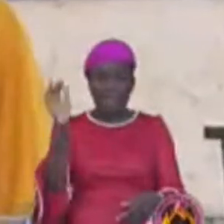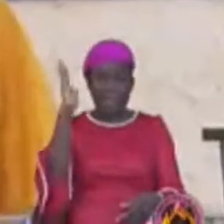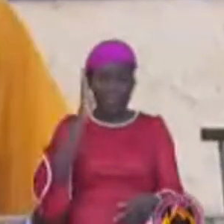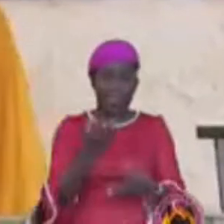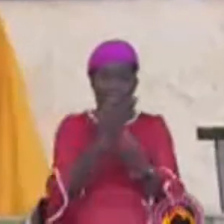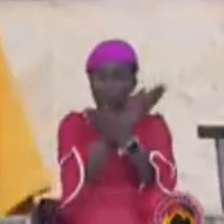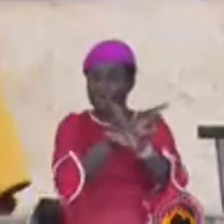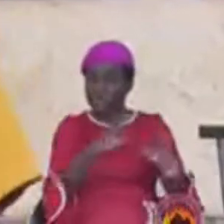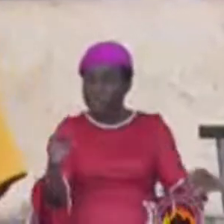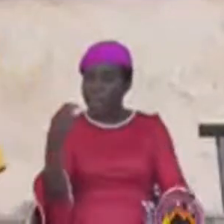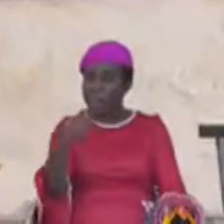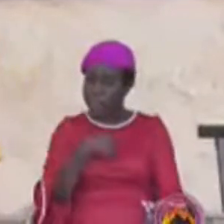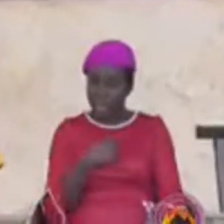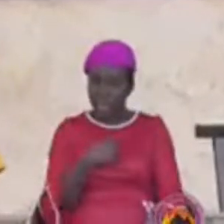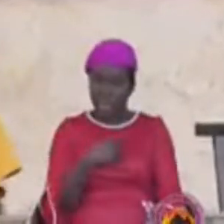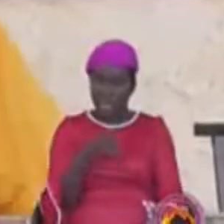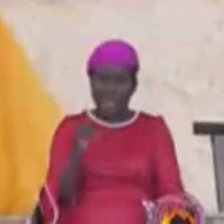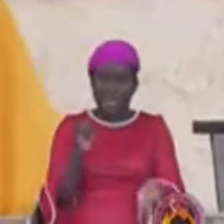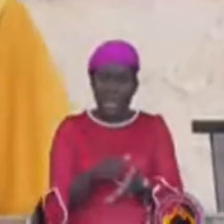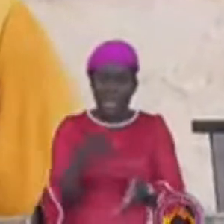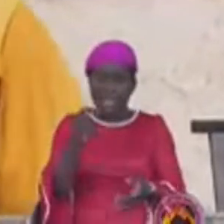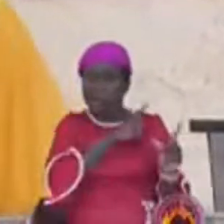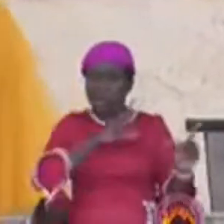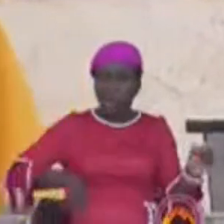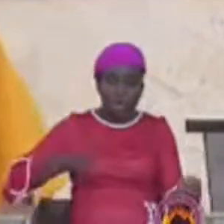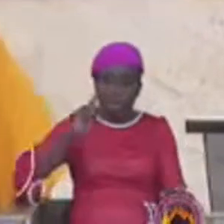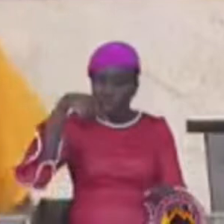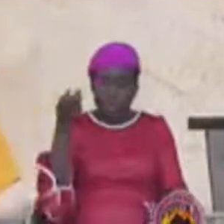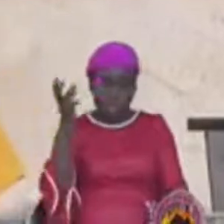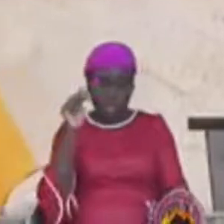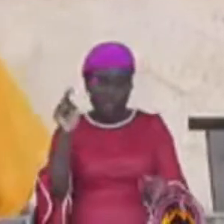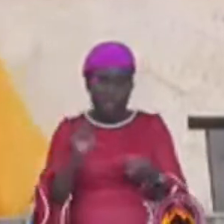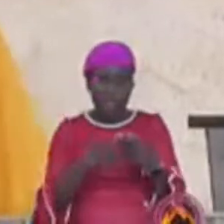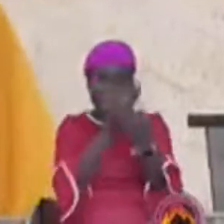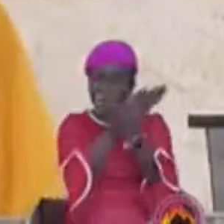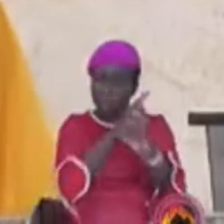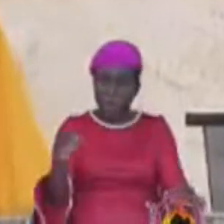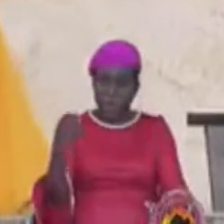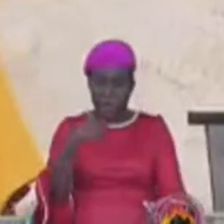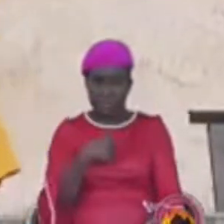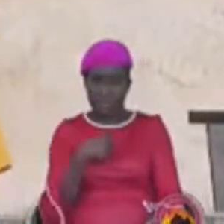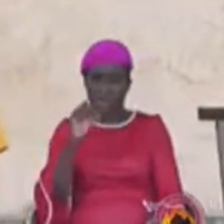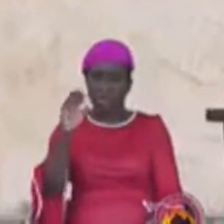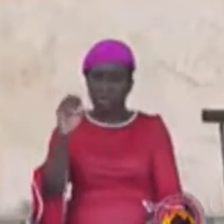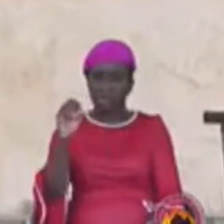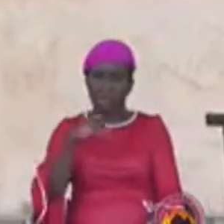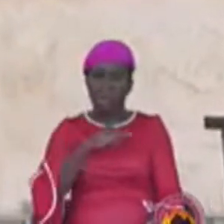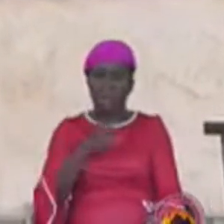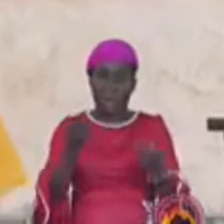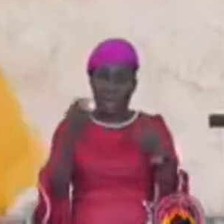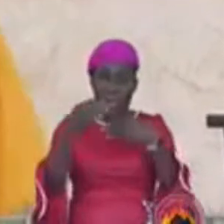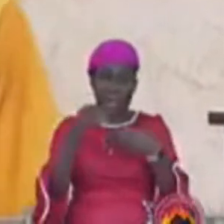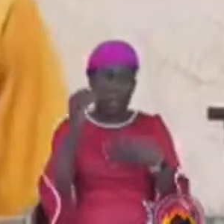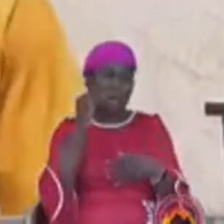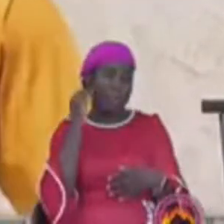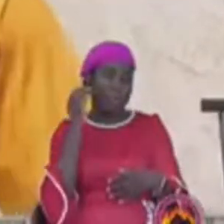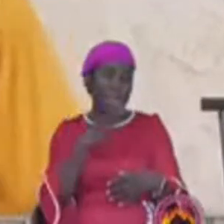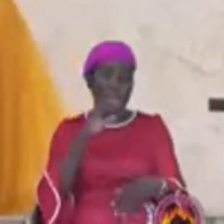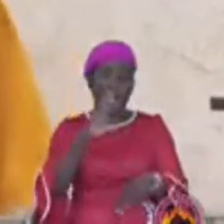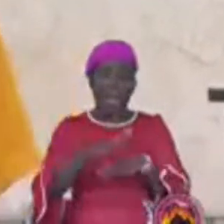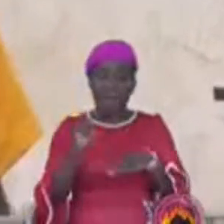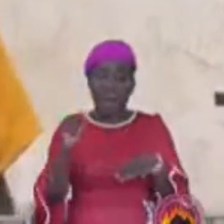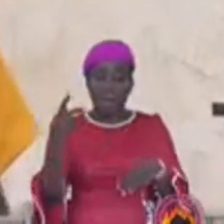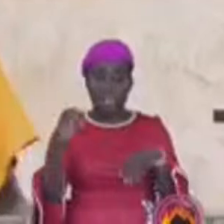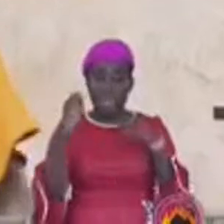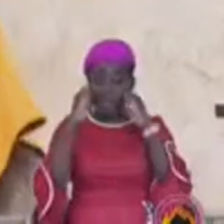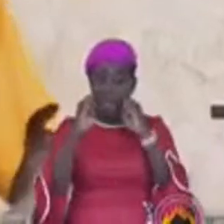ba ogbo won pe ah eni ton ni ko lo won le won lo ti de ko pe na mo pe woman evangelist yen pe mo ti de o woman evangelist yen